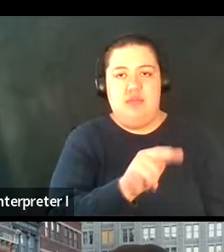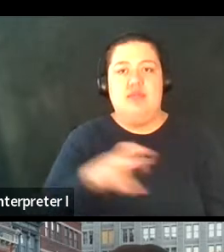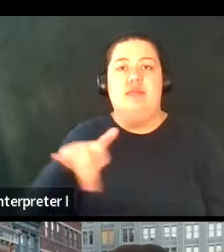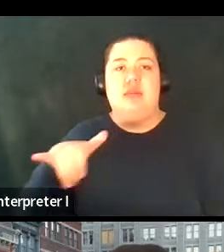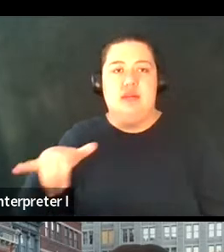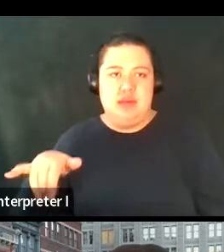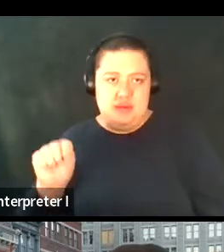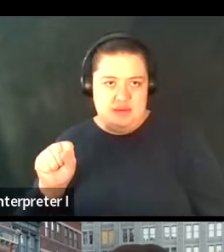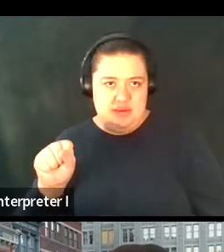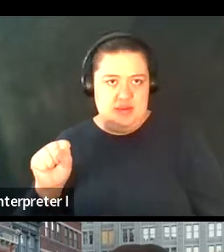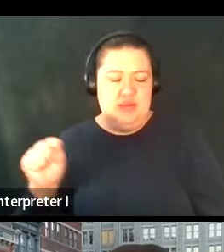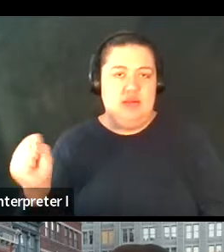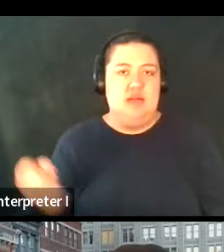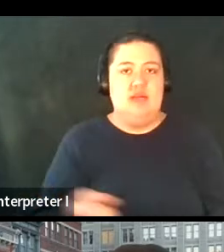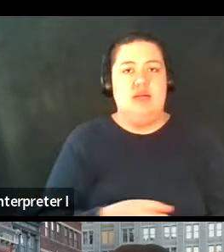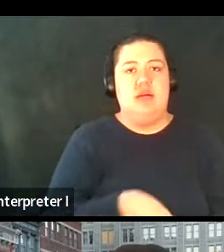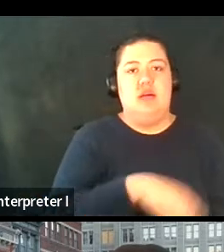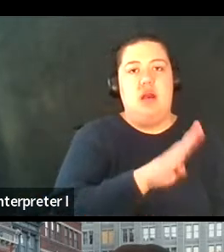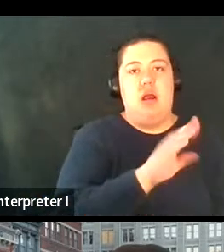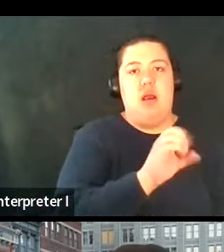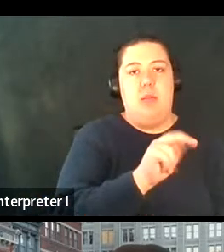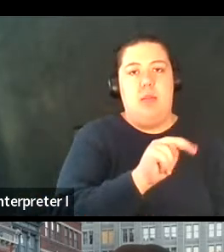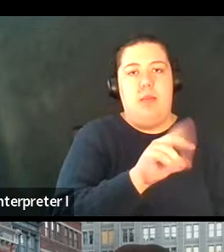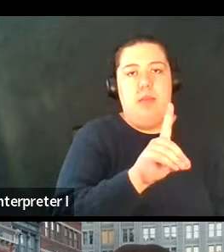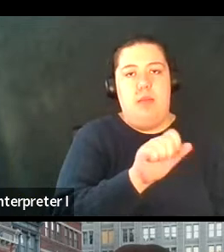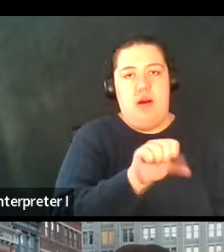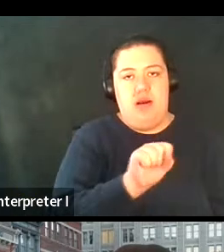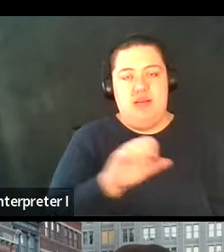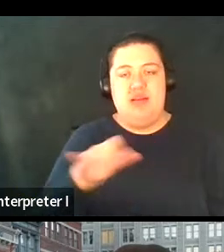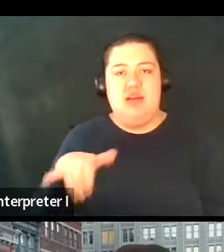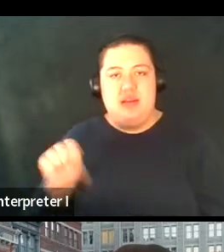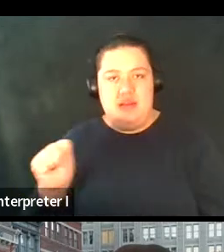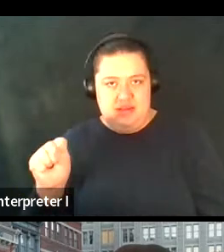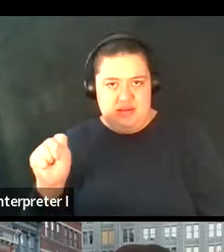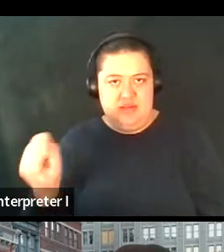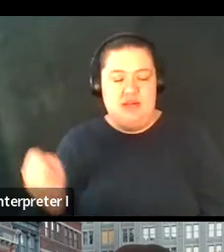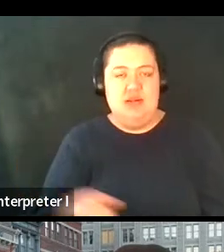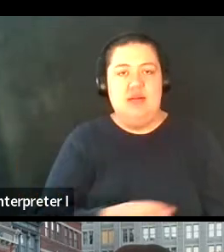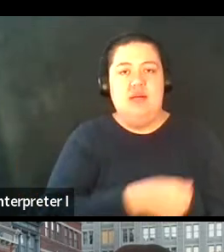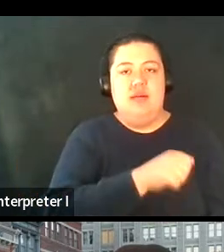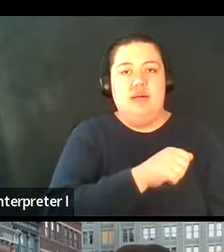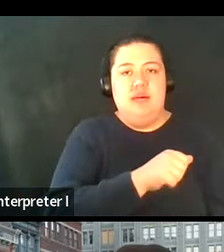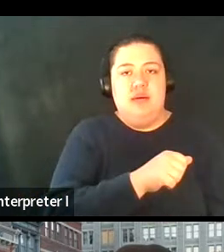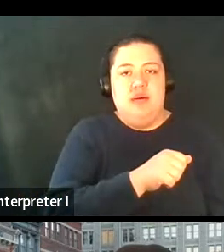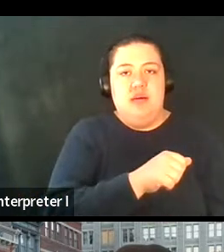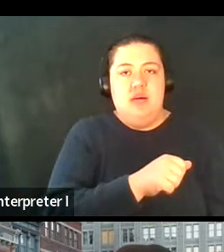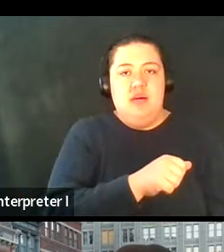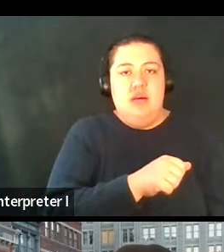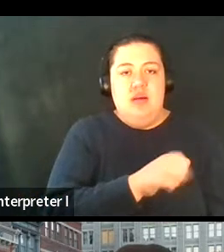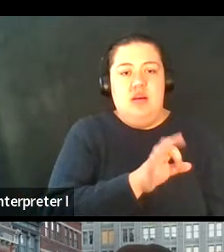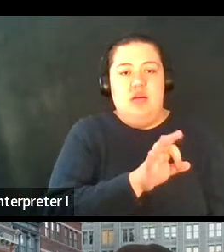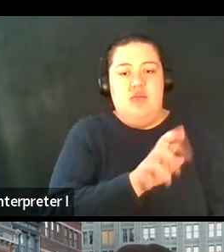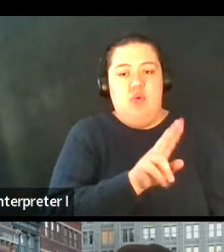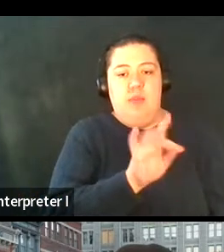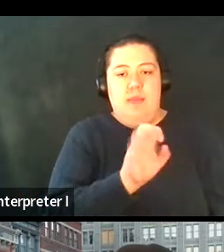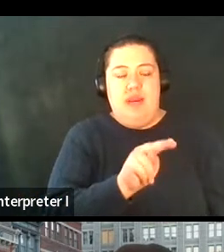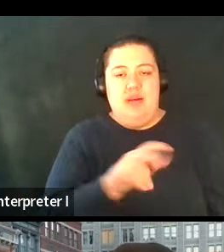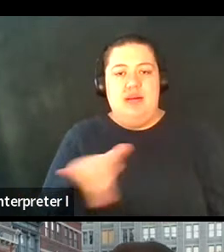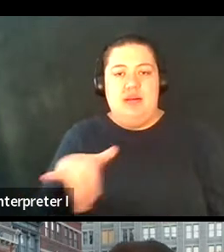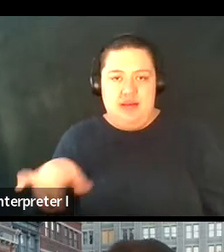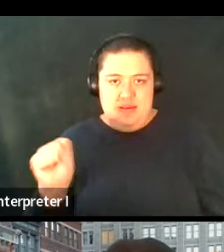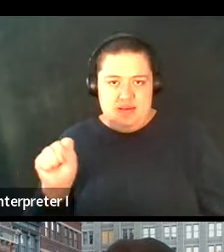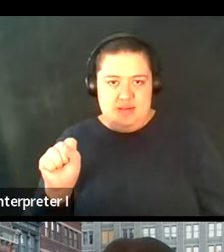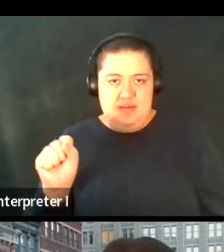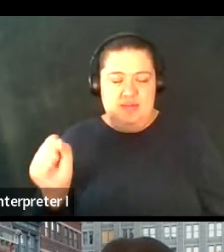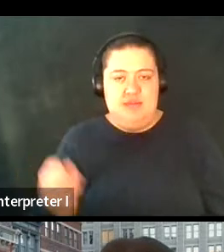Yes. Councilmember Allen votes yes. Councilmember Bonds, yes, Councilmember Bonds votes yes. Councilmember Fruman, Yes. Councilmember